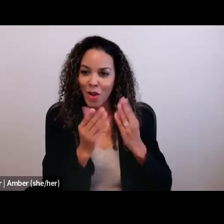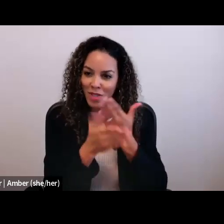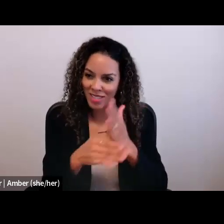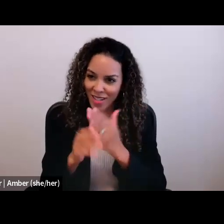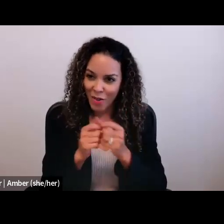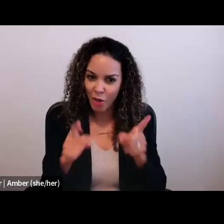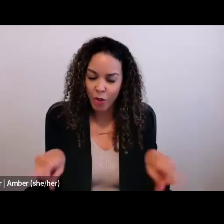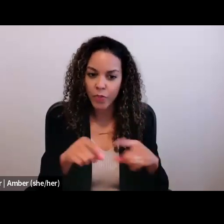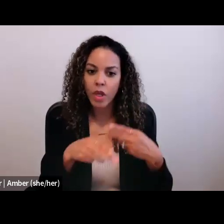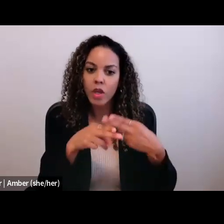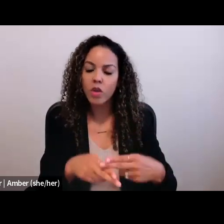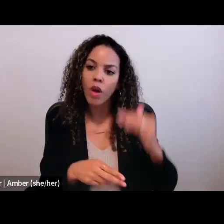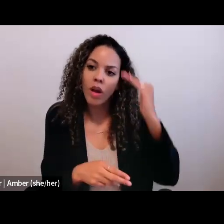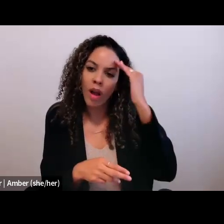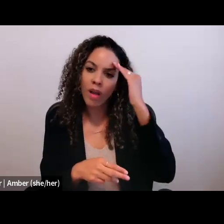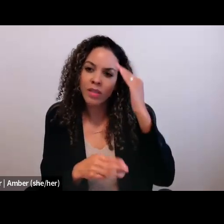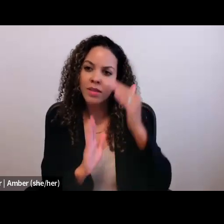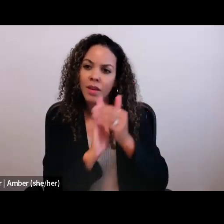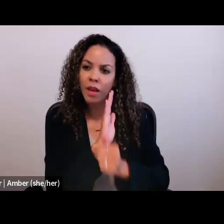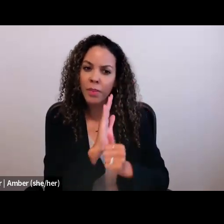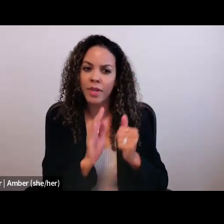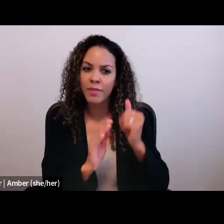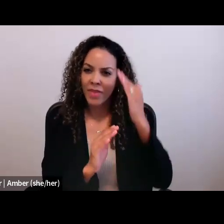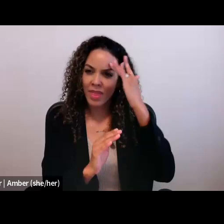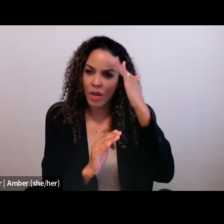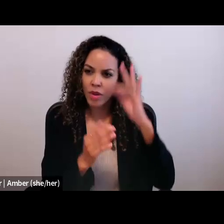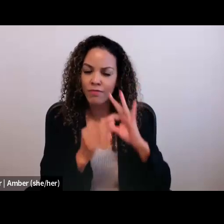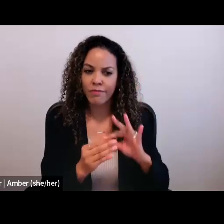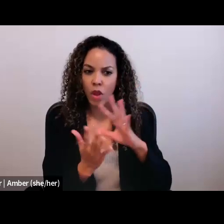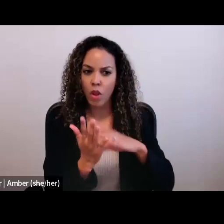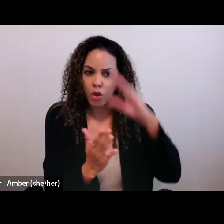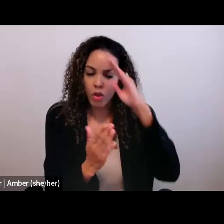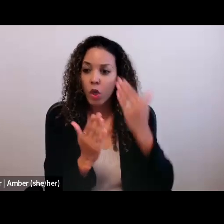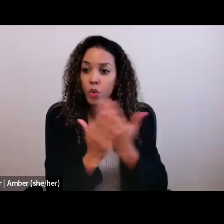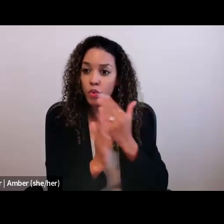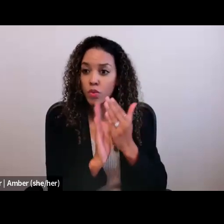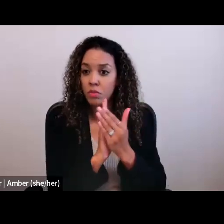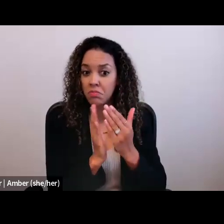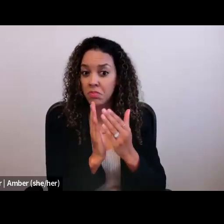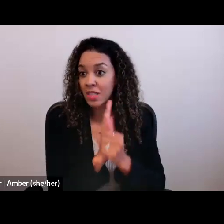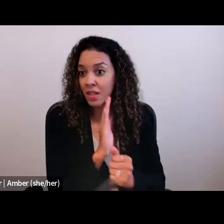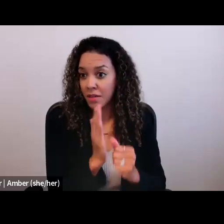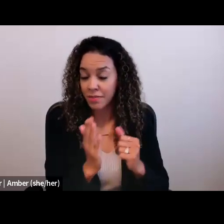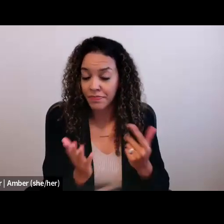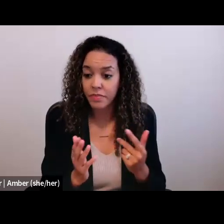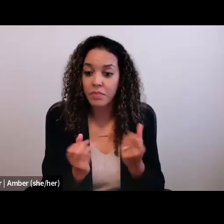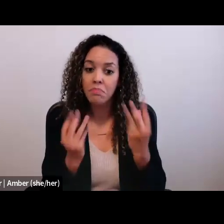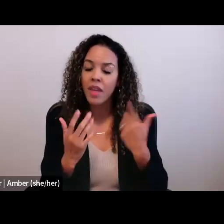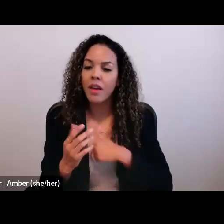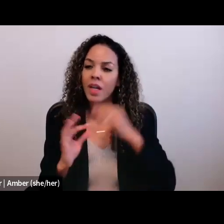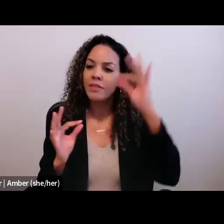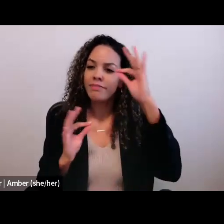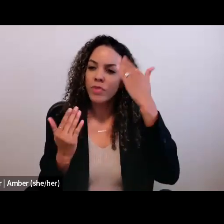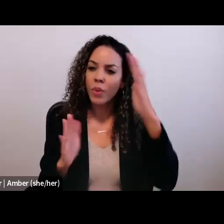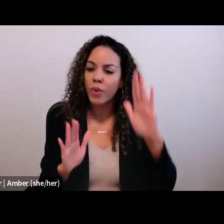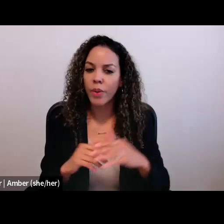the conscious competence theory of learning, a new skill. What does that mean? Well, many of us don't know. We're unaware. For instance, when